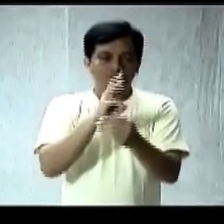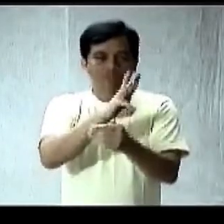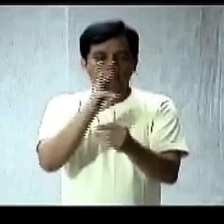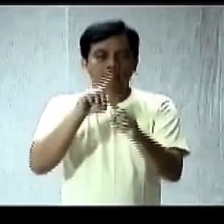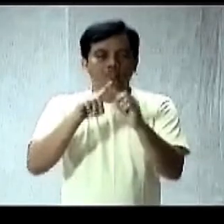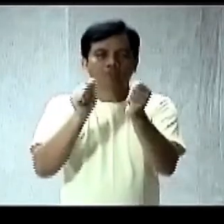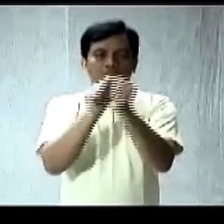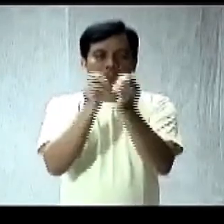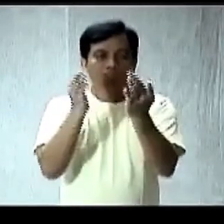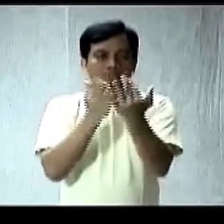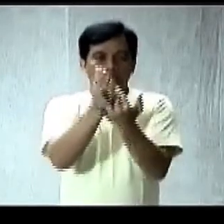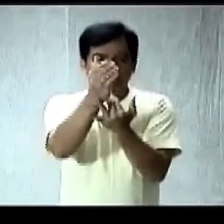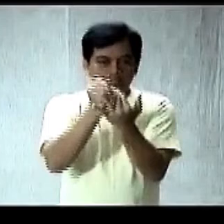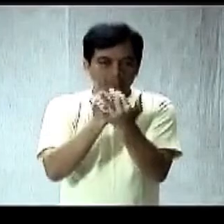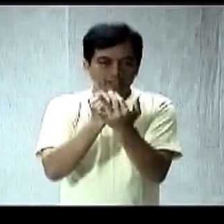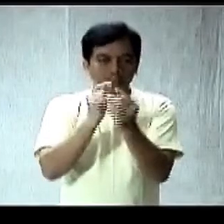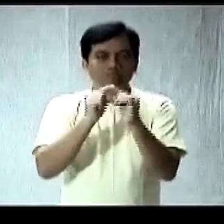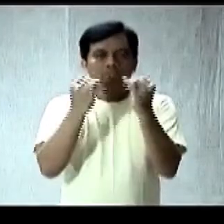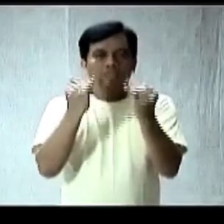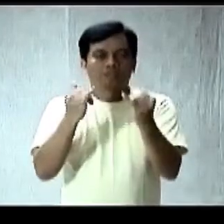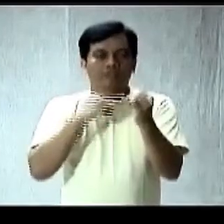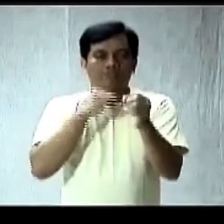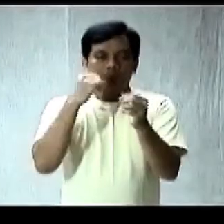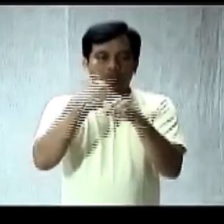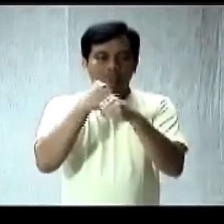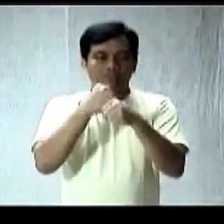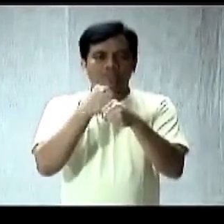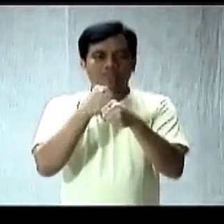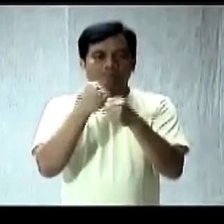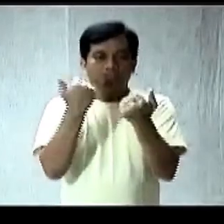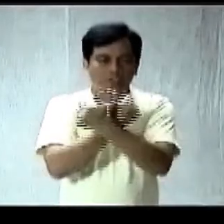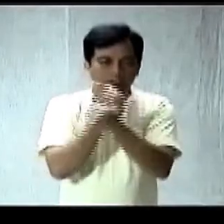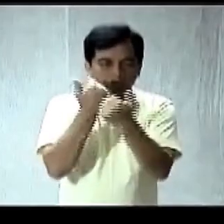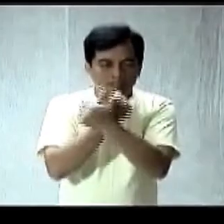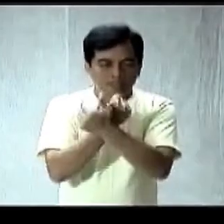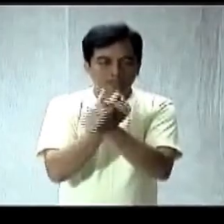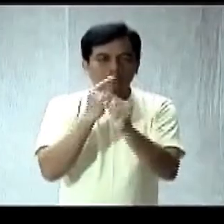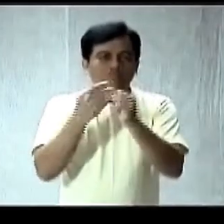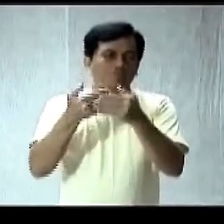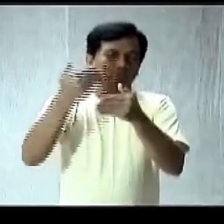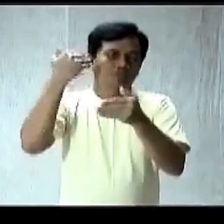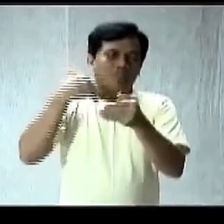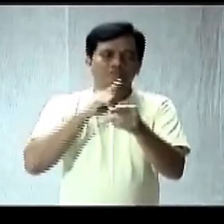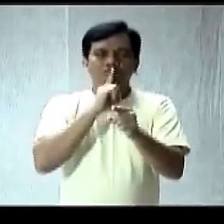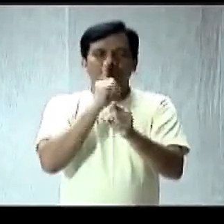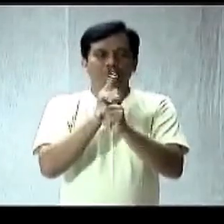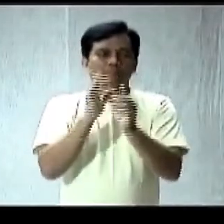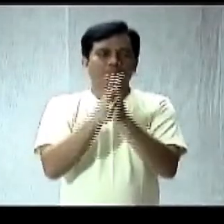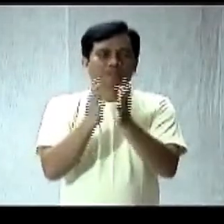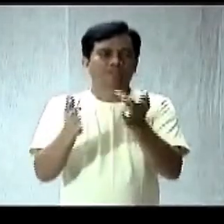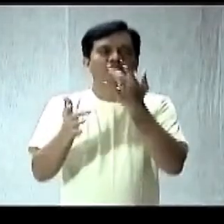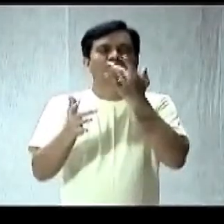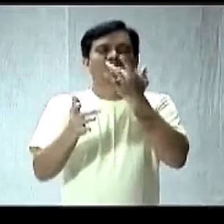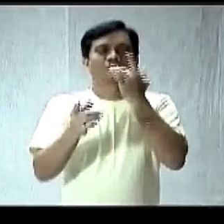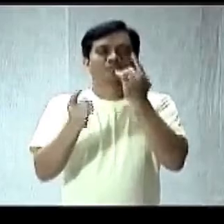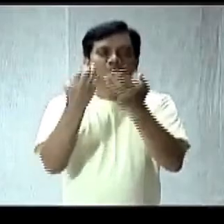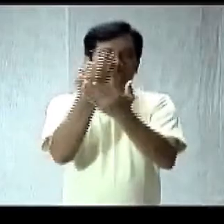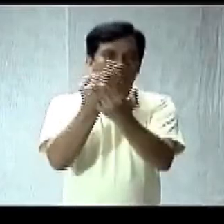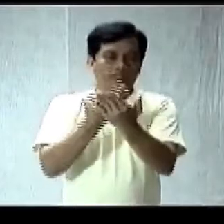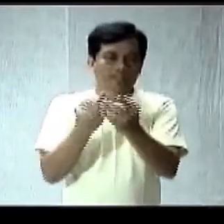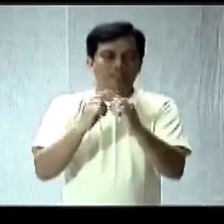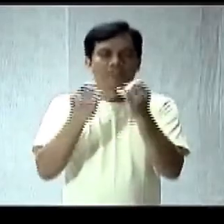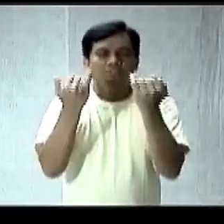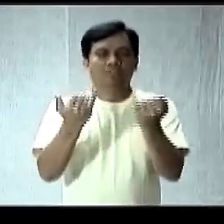design websites, but without accessibility. But now I need to make some changes. Before, I'm very much fond of using Flash animation,